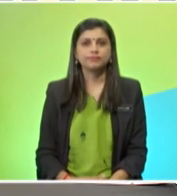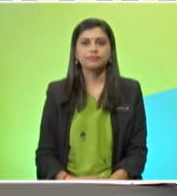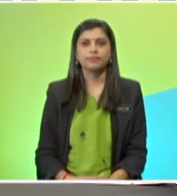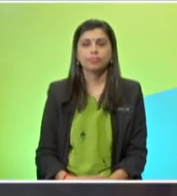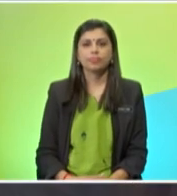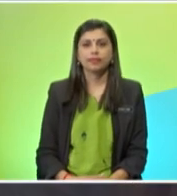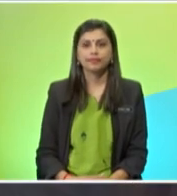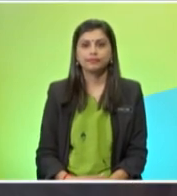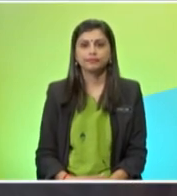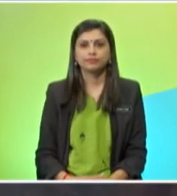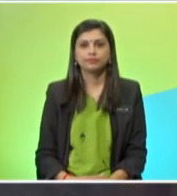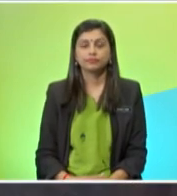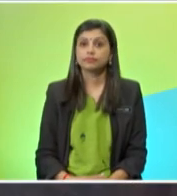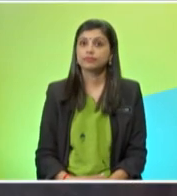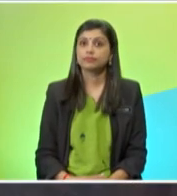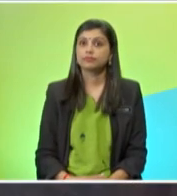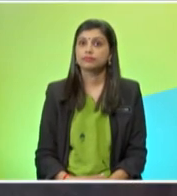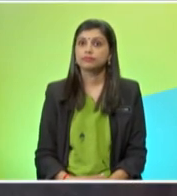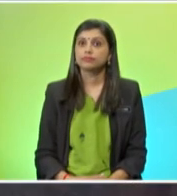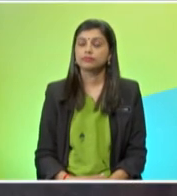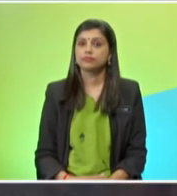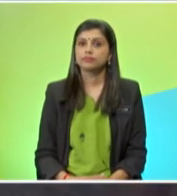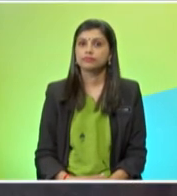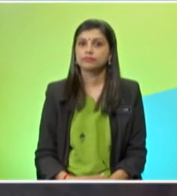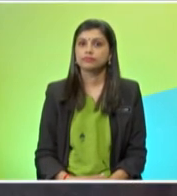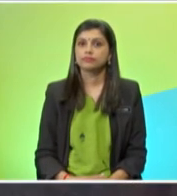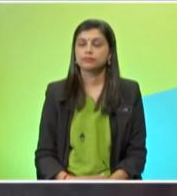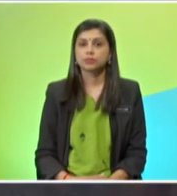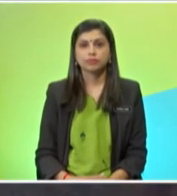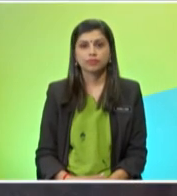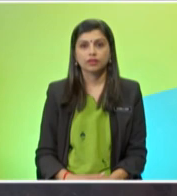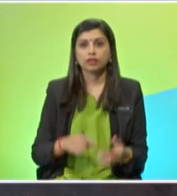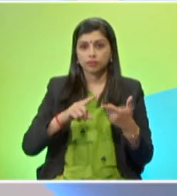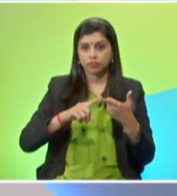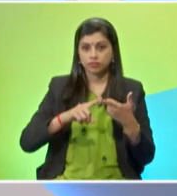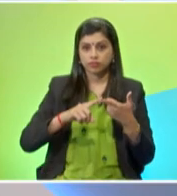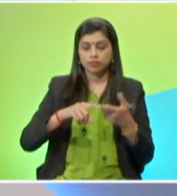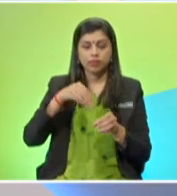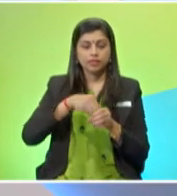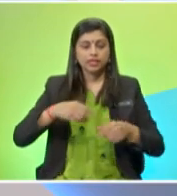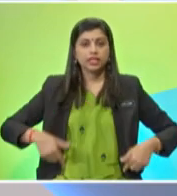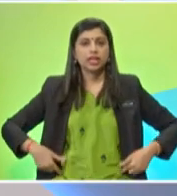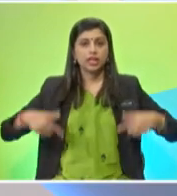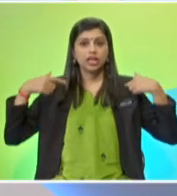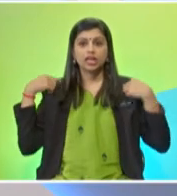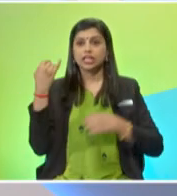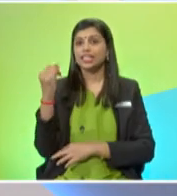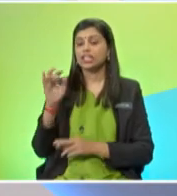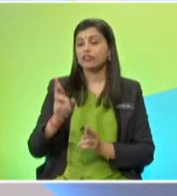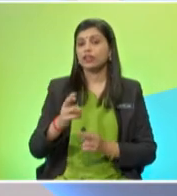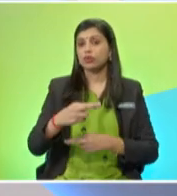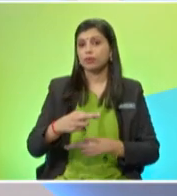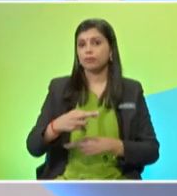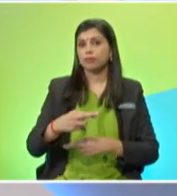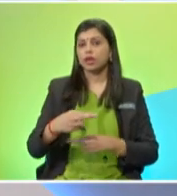right, Hanif. Okay, next. Oh, what am I? I am in the living room. I have